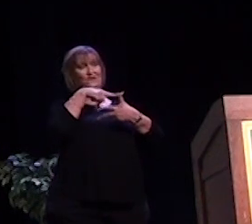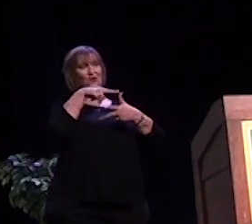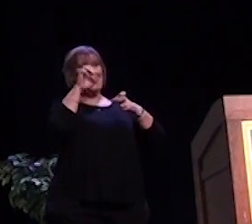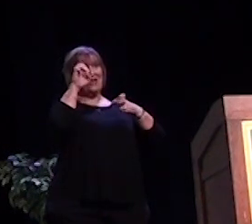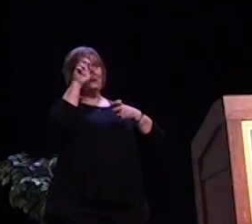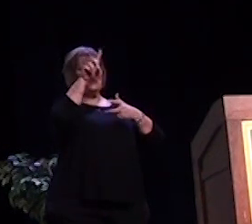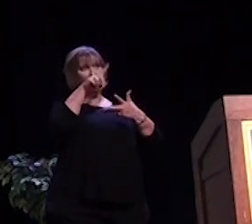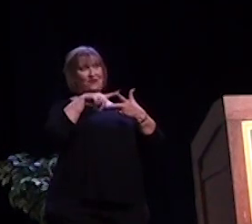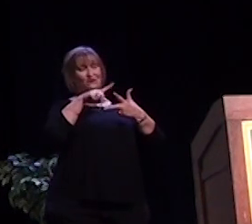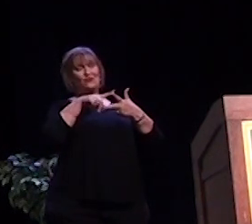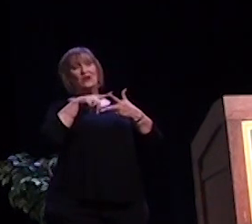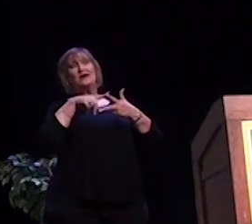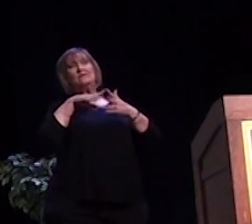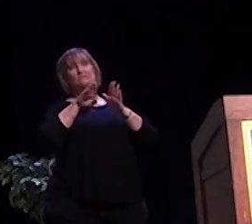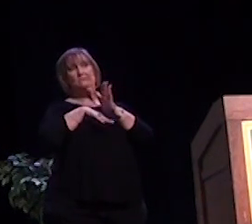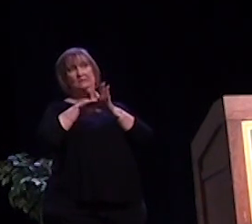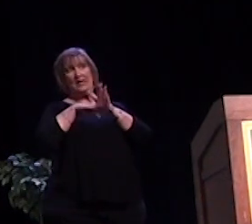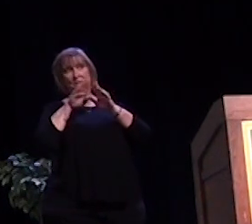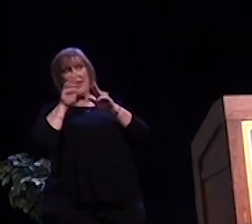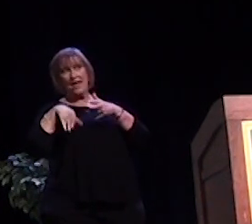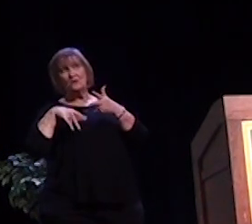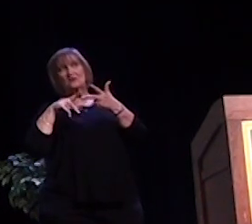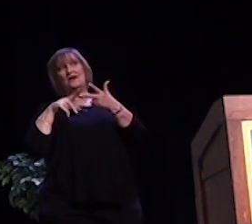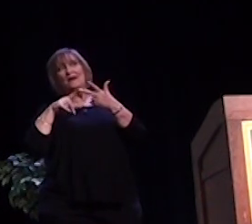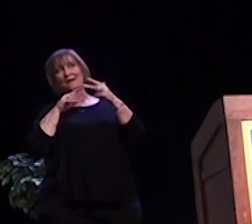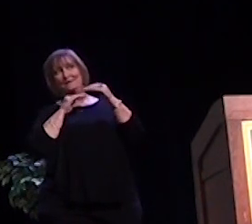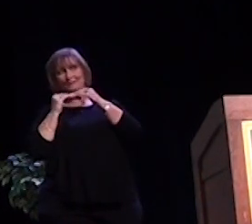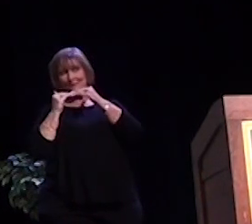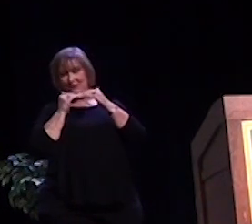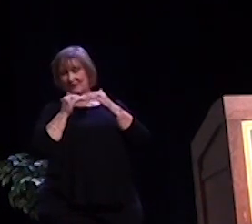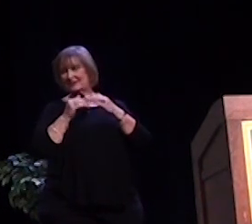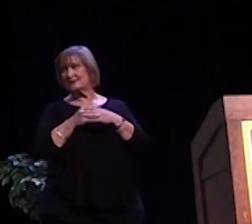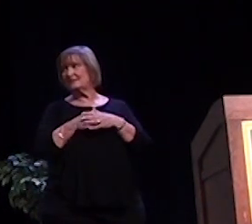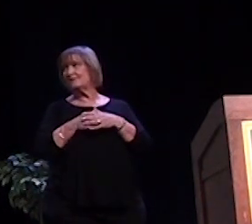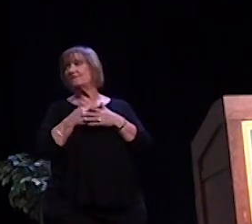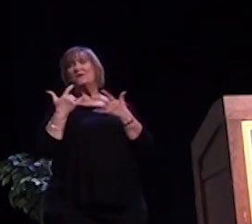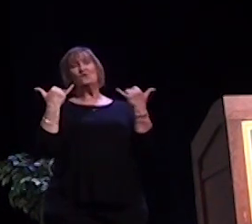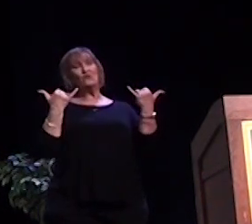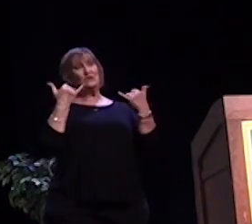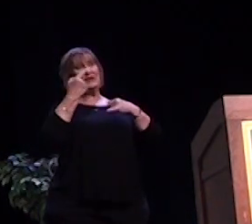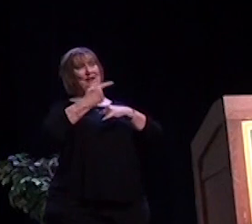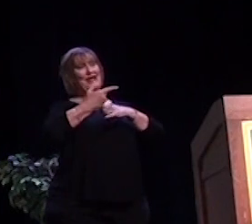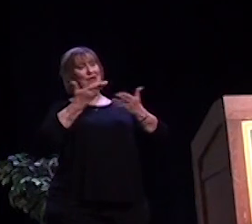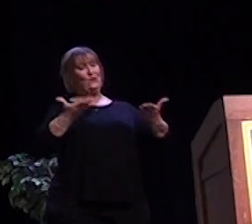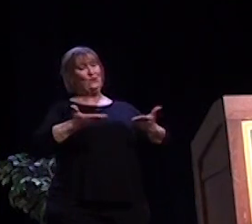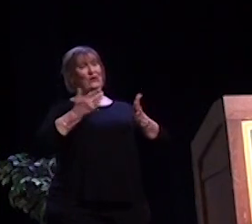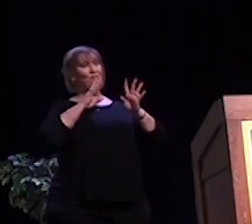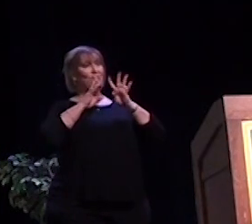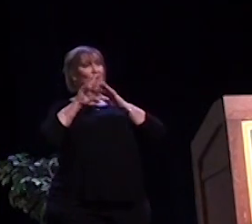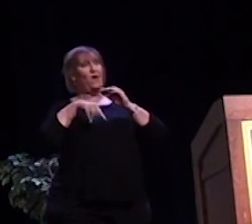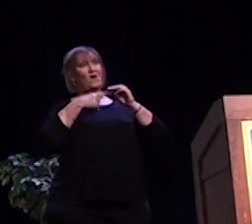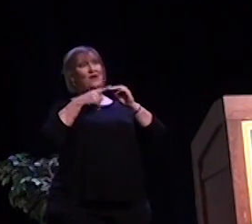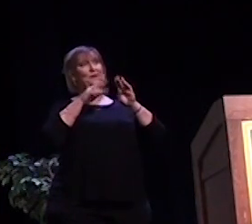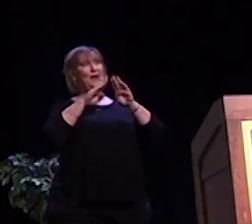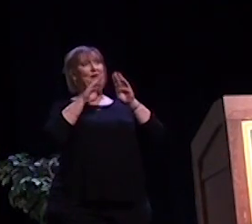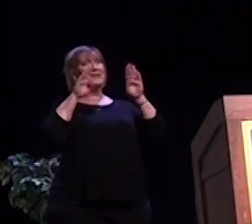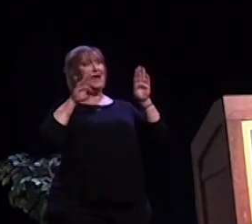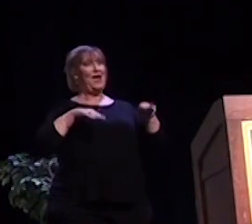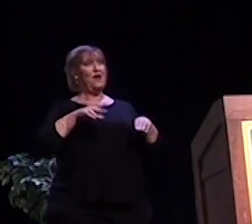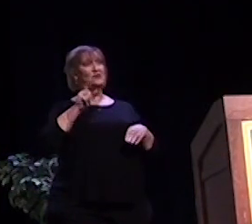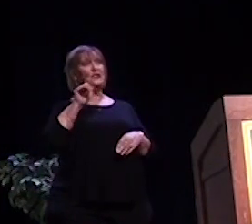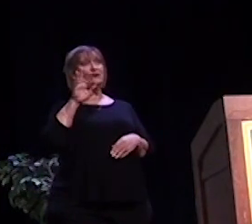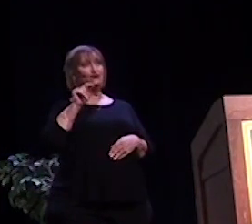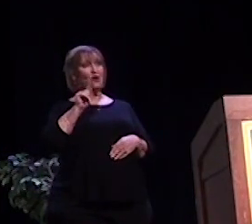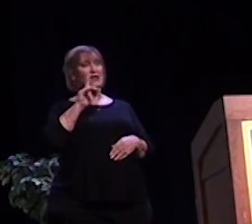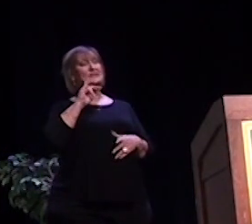economic opportunity. And the program we're here to highlight today is thanks to the San Antonio Housing Trust. We were funded to be able to start the Westside